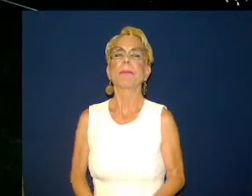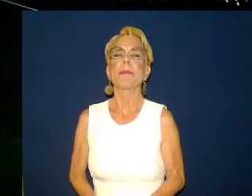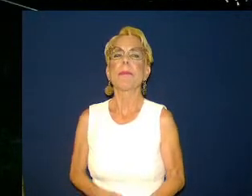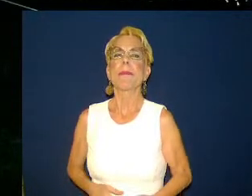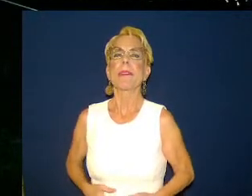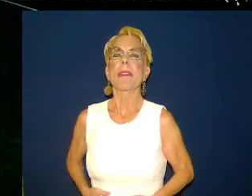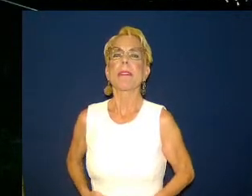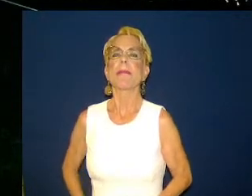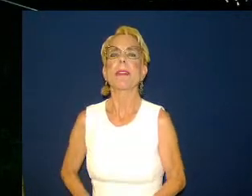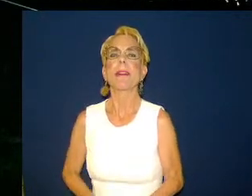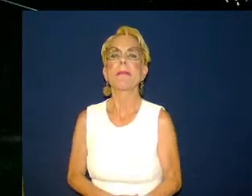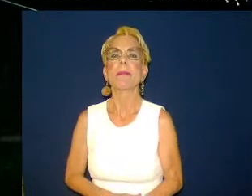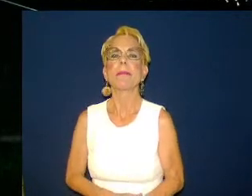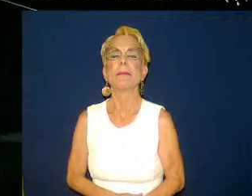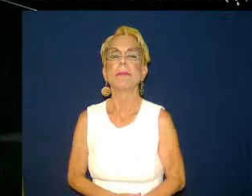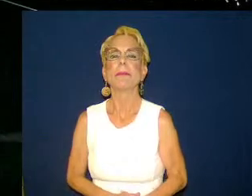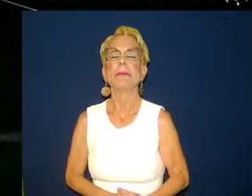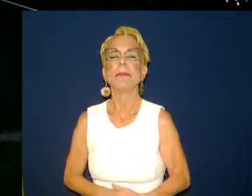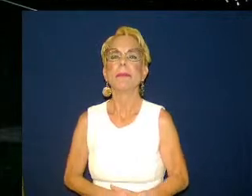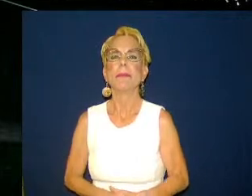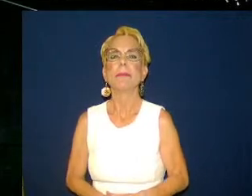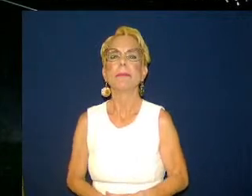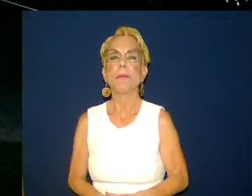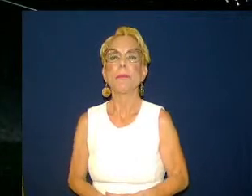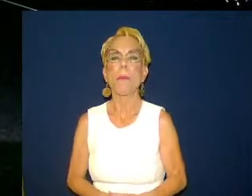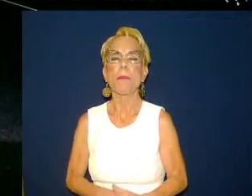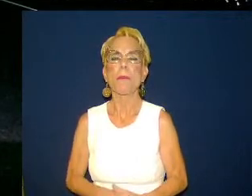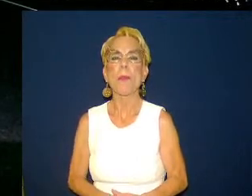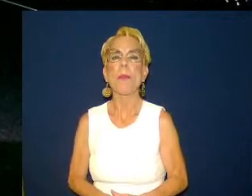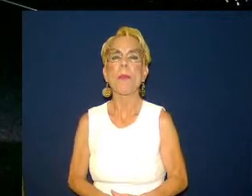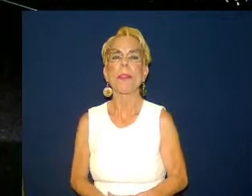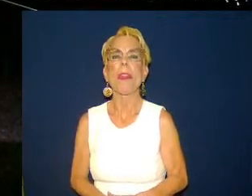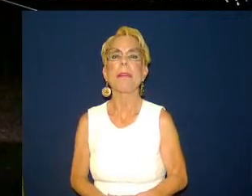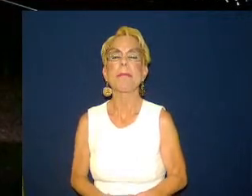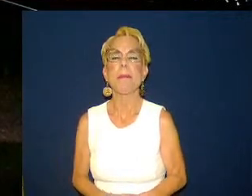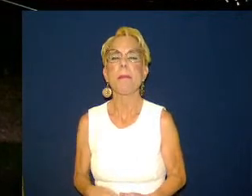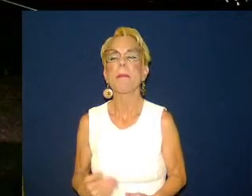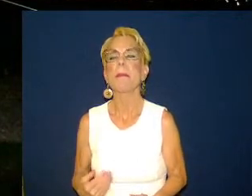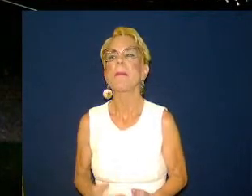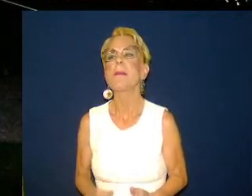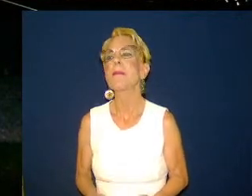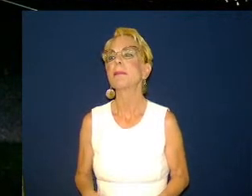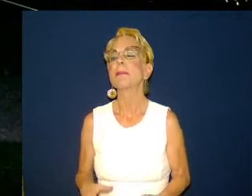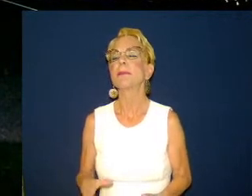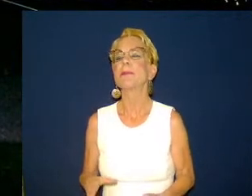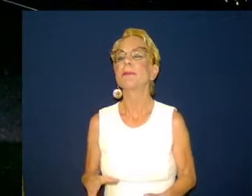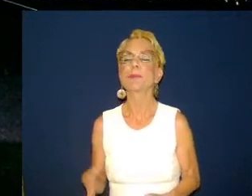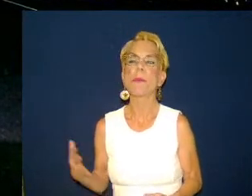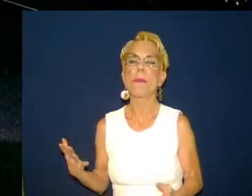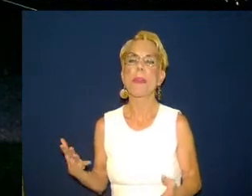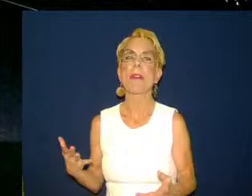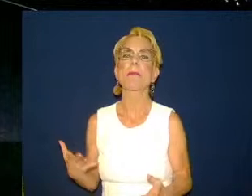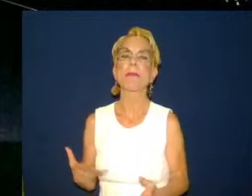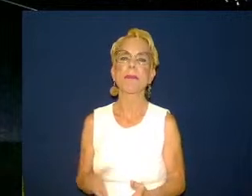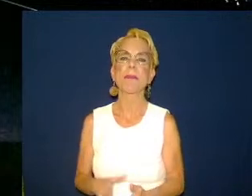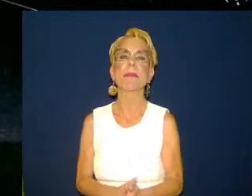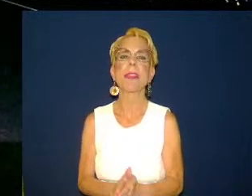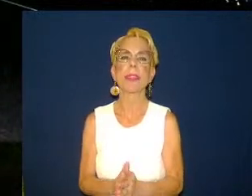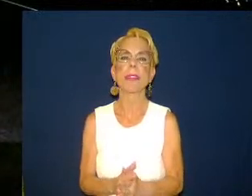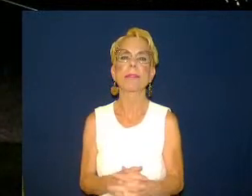Yeah, I shouldn't have. Yeah, listen, there's some new students here today from Michigan. Don't ever bring up mayonnaise in the